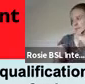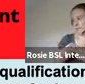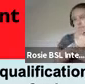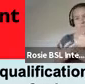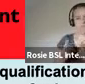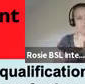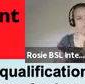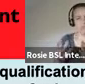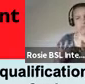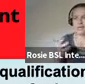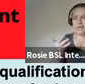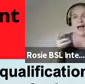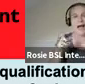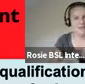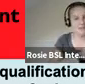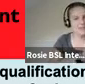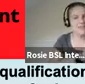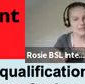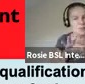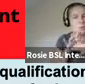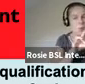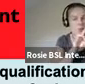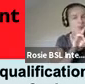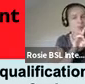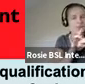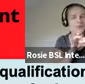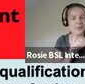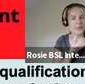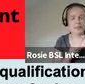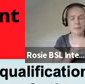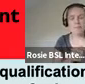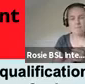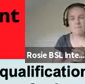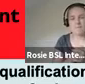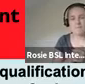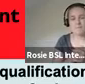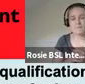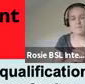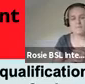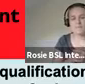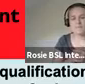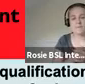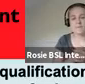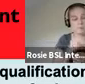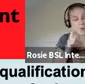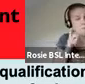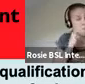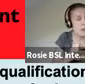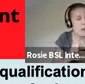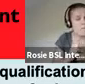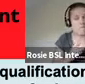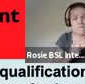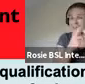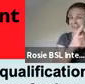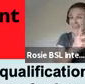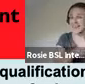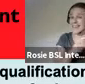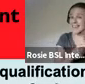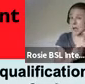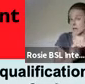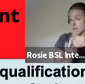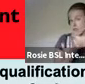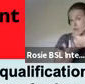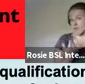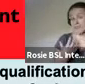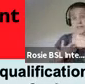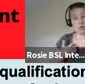nearly 9 years, and we do believe that EENET's latest interest in supporting the